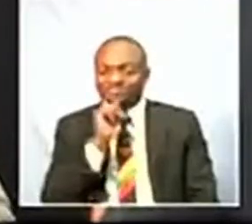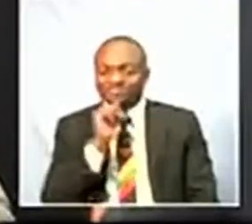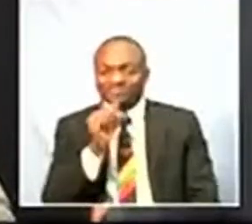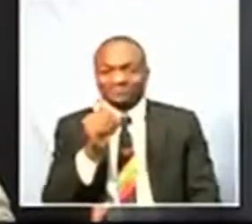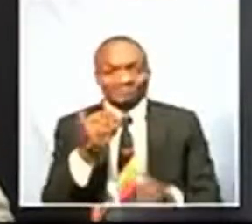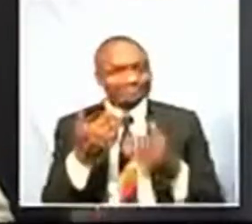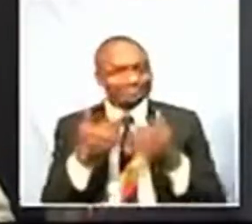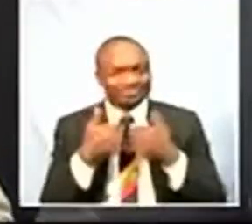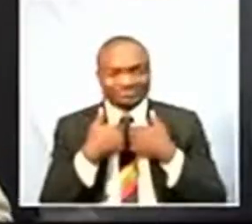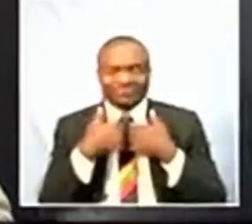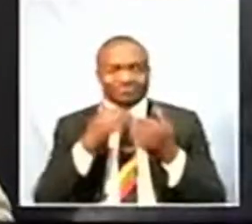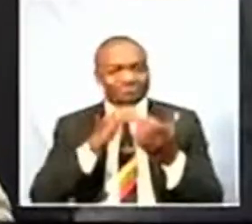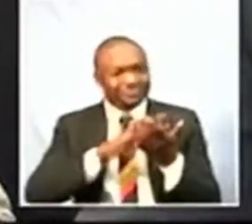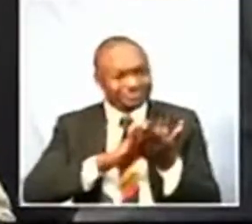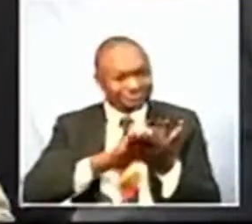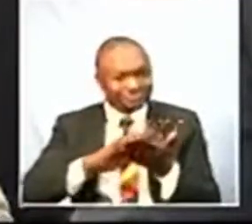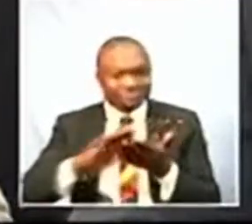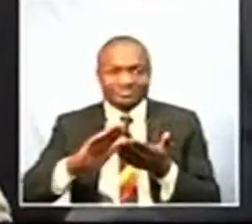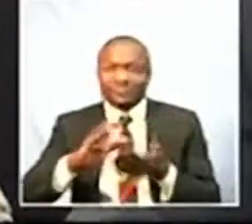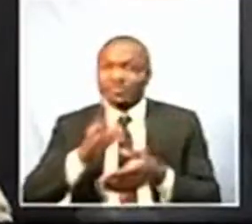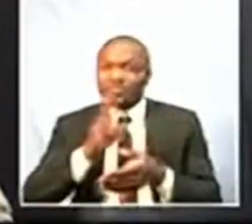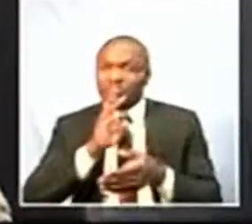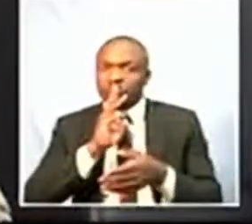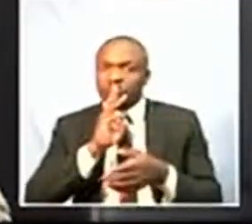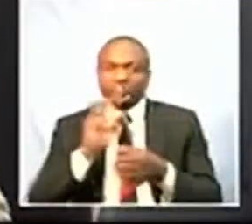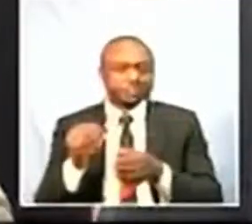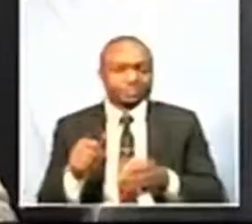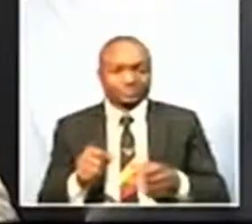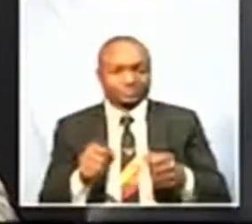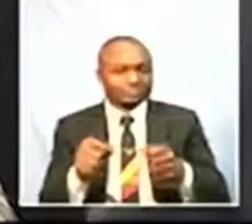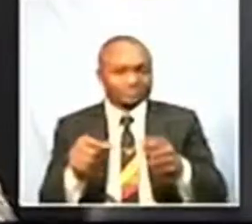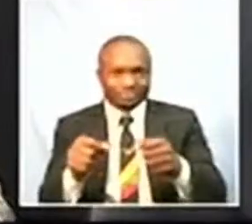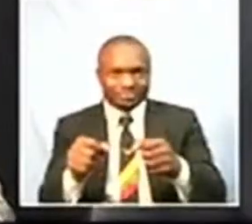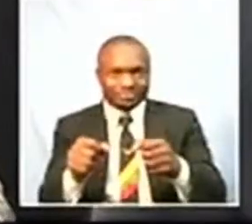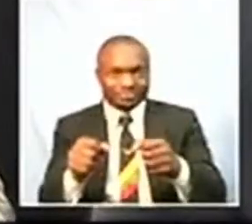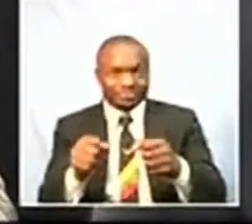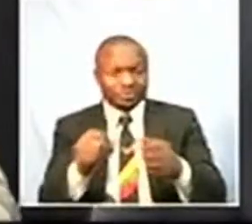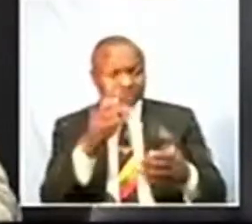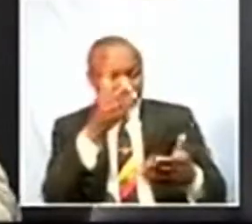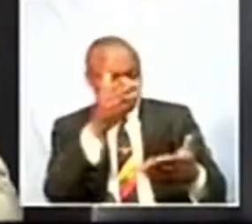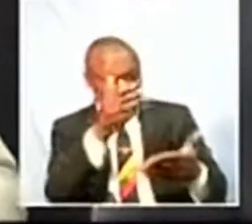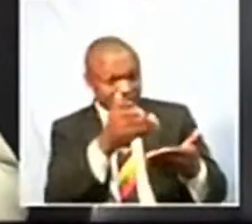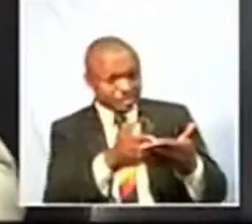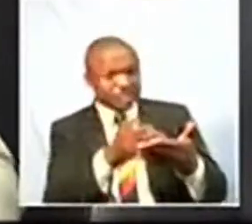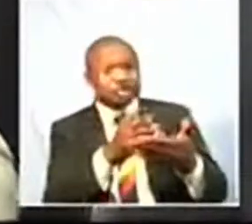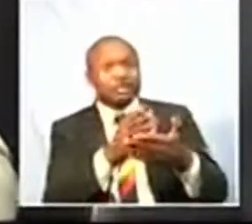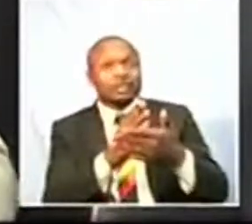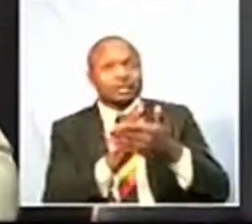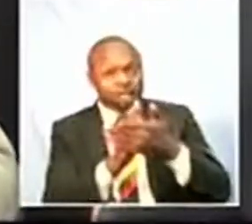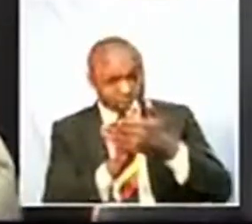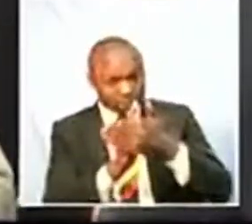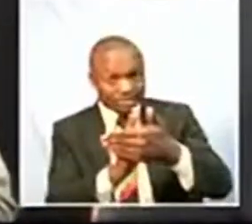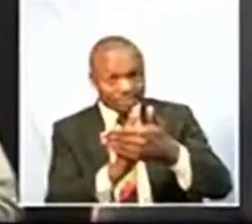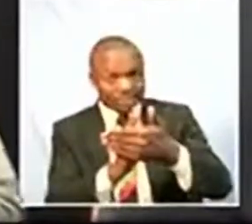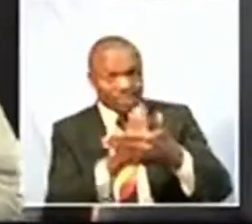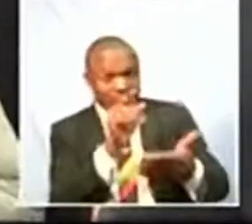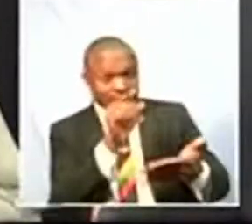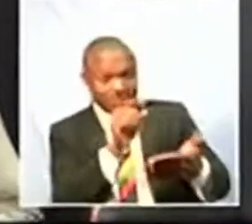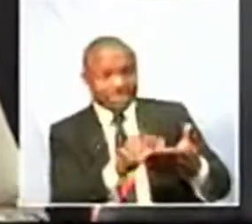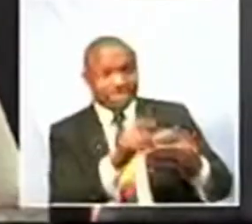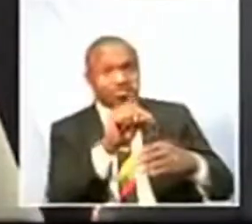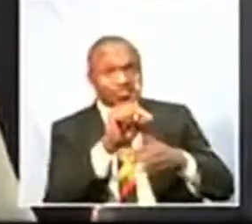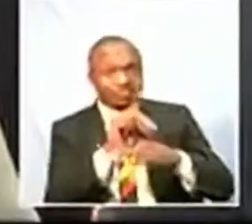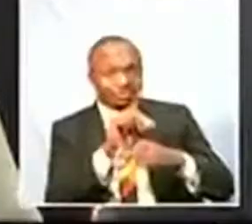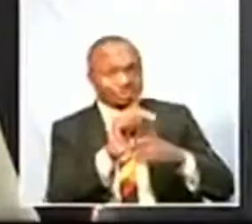no sanitation and water reticulation systems. So with this guidance, Chair, because these projects were